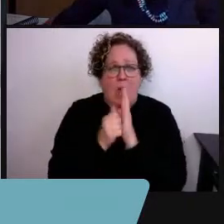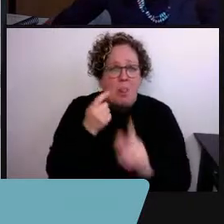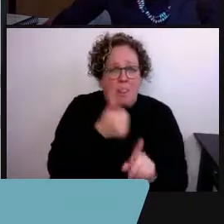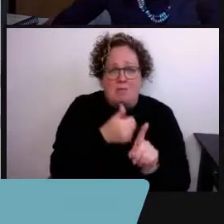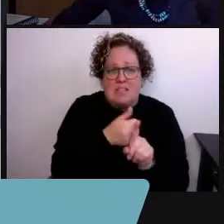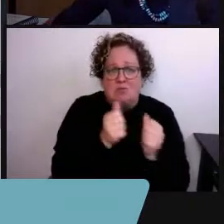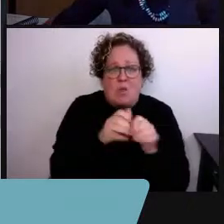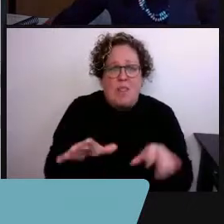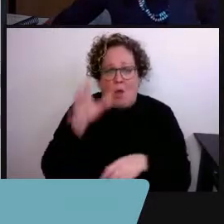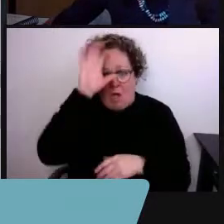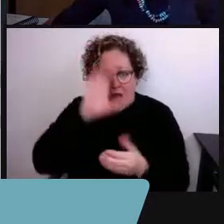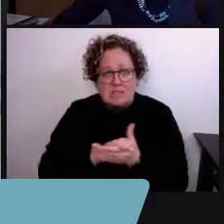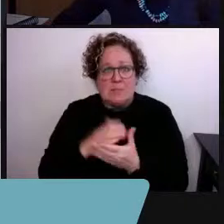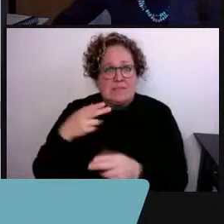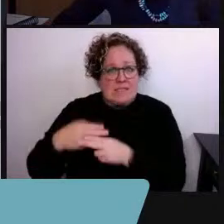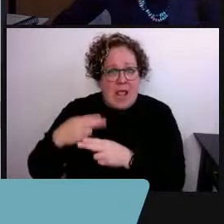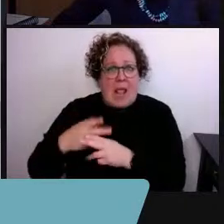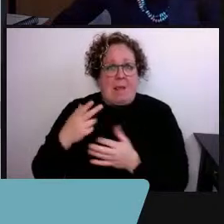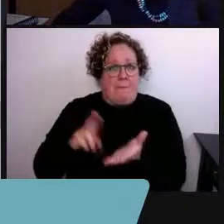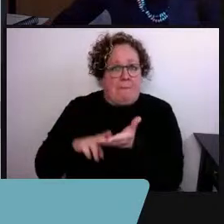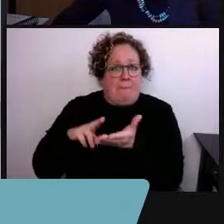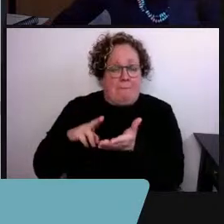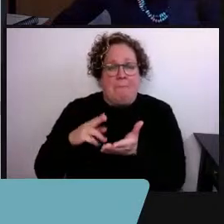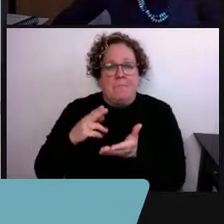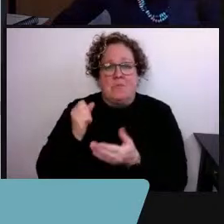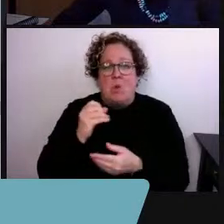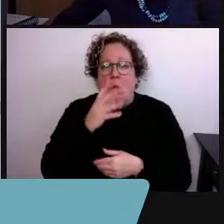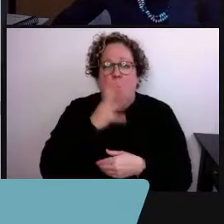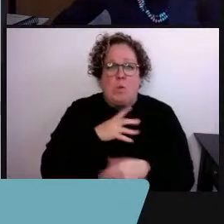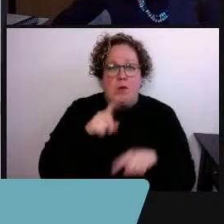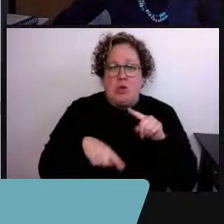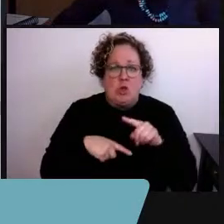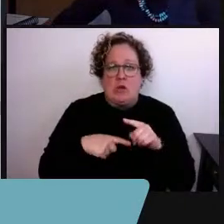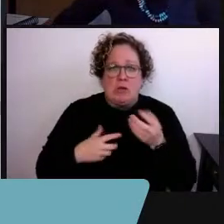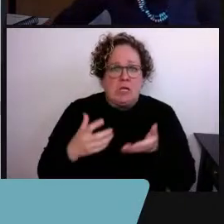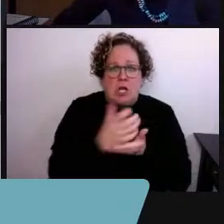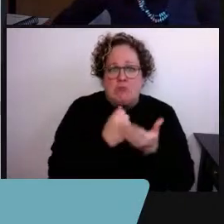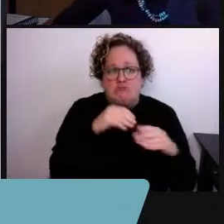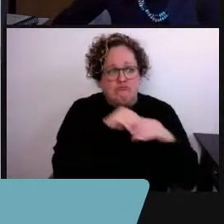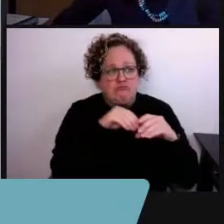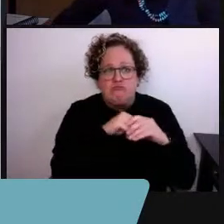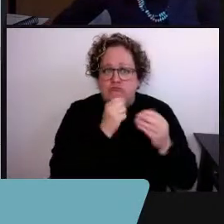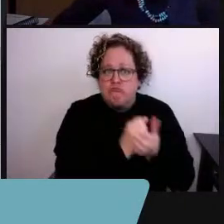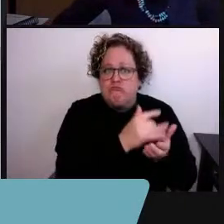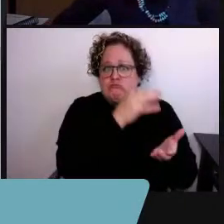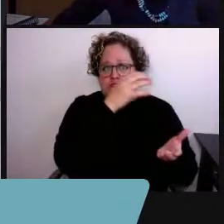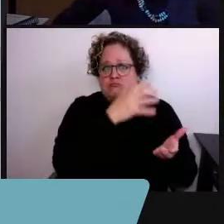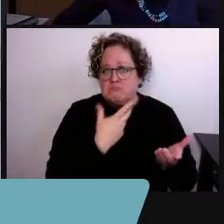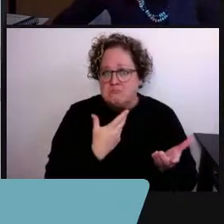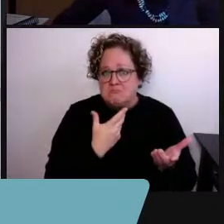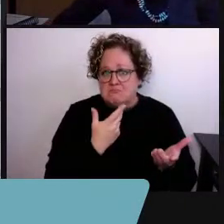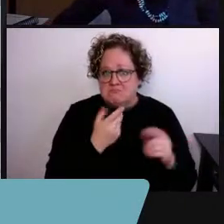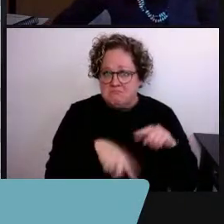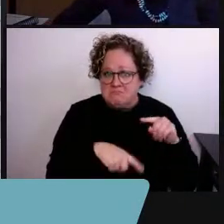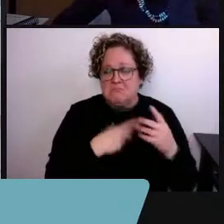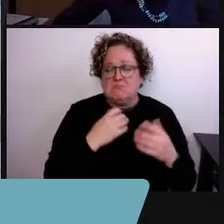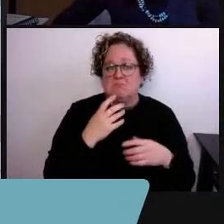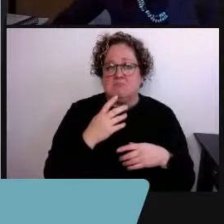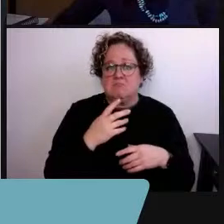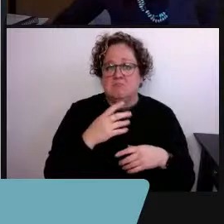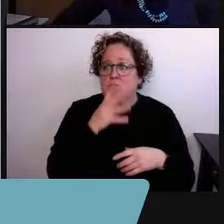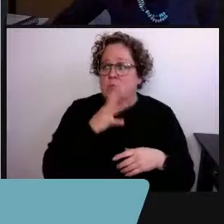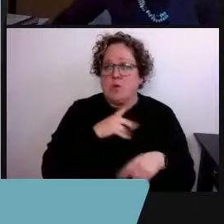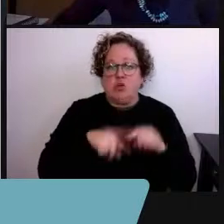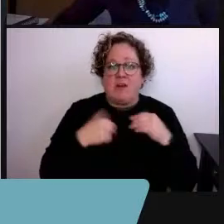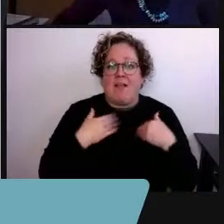without their husbands. And so women weren't able to amass wealth or have their own sort of financial support